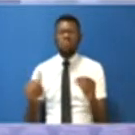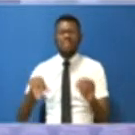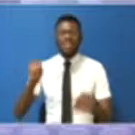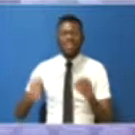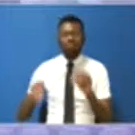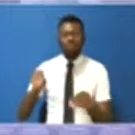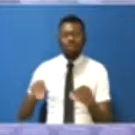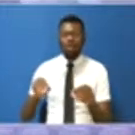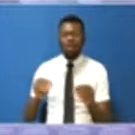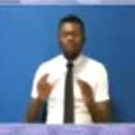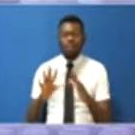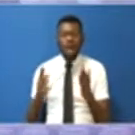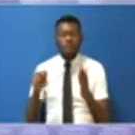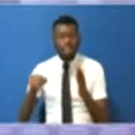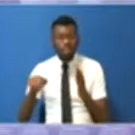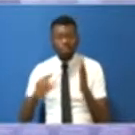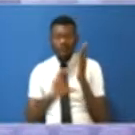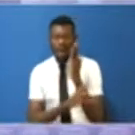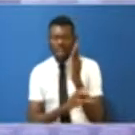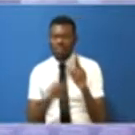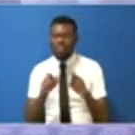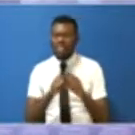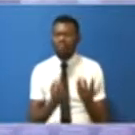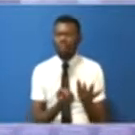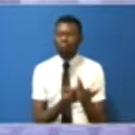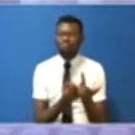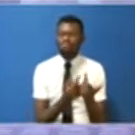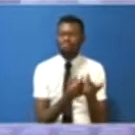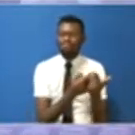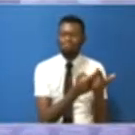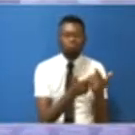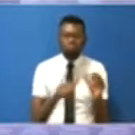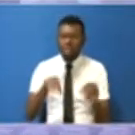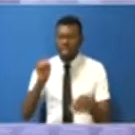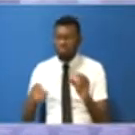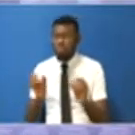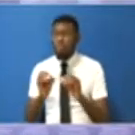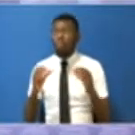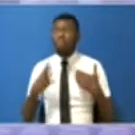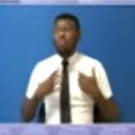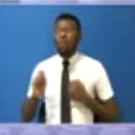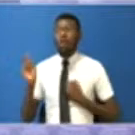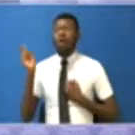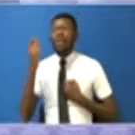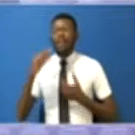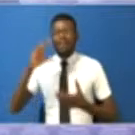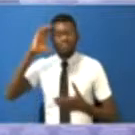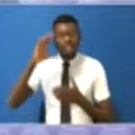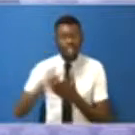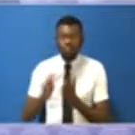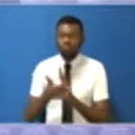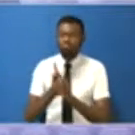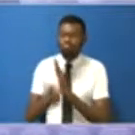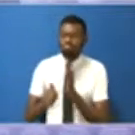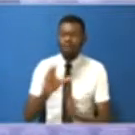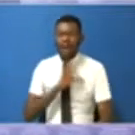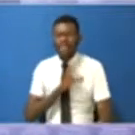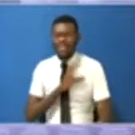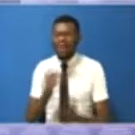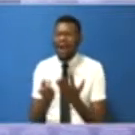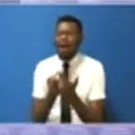a contest in this country it's a census actually it's not an election how many kenyans believe in competence character capability